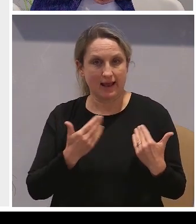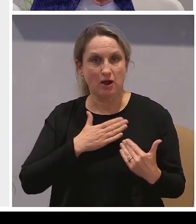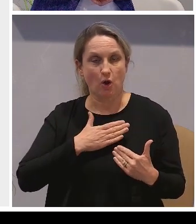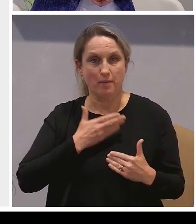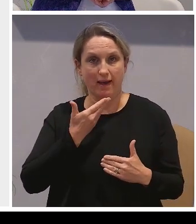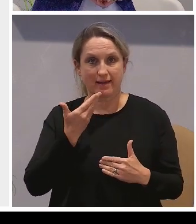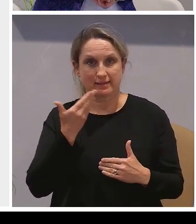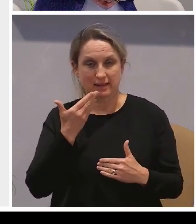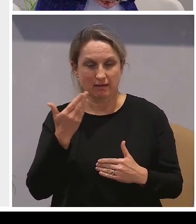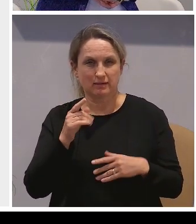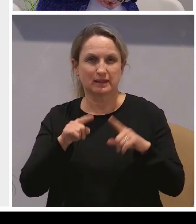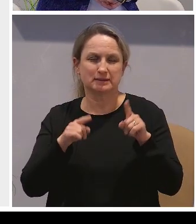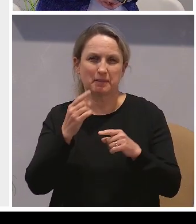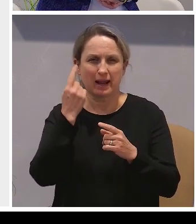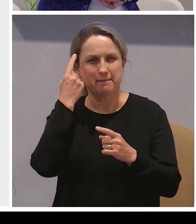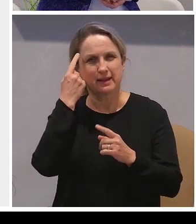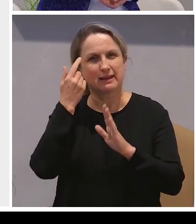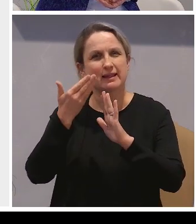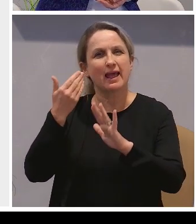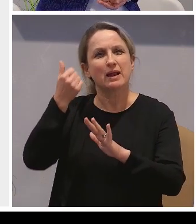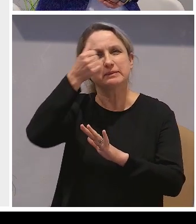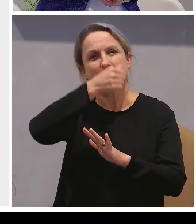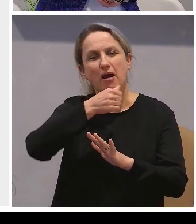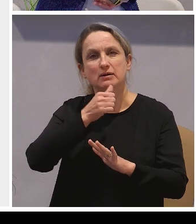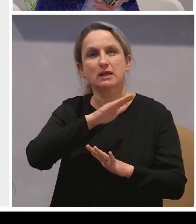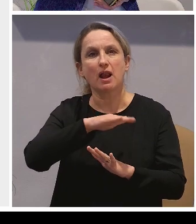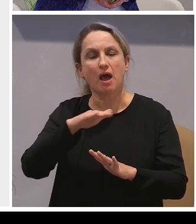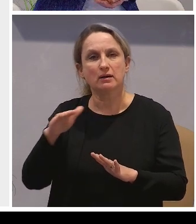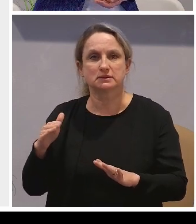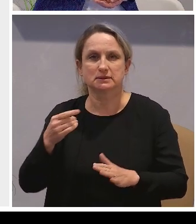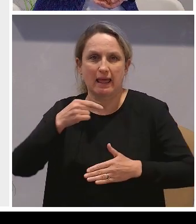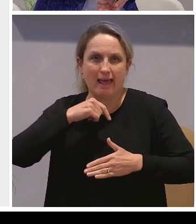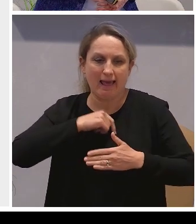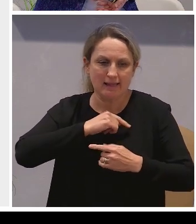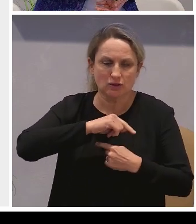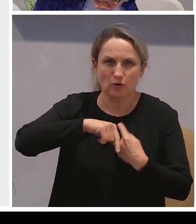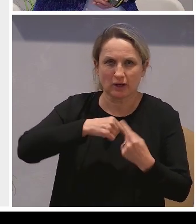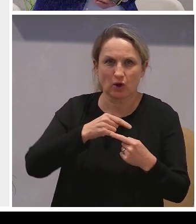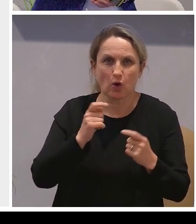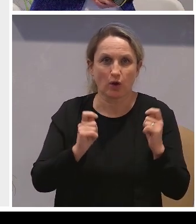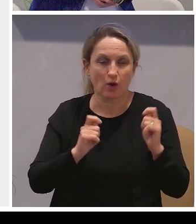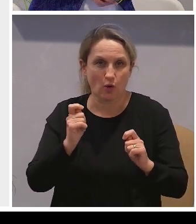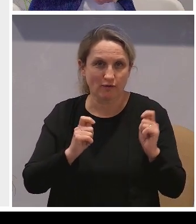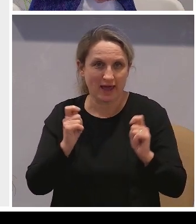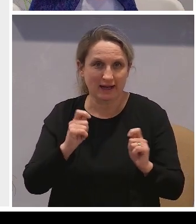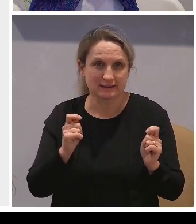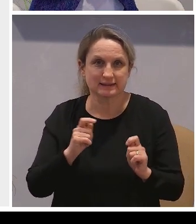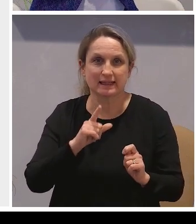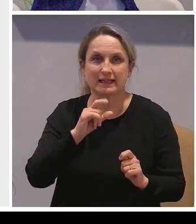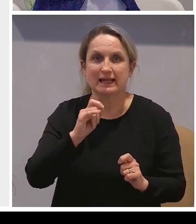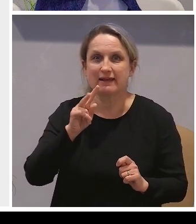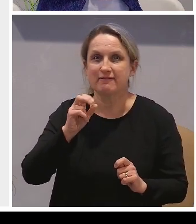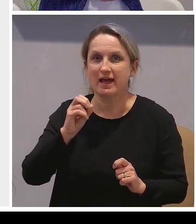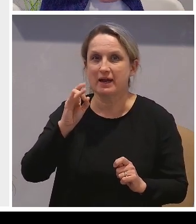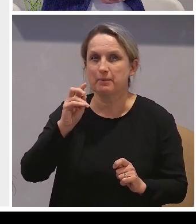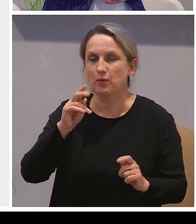toon for ka children siis and eelmise adults. aasta laste endokrinoloogia konverentsilt, I will also mis give toimus some Liverpoolis. examples Et from